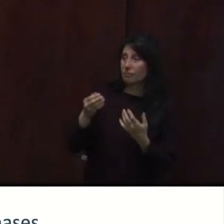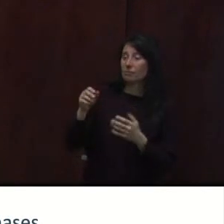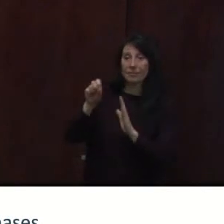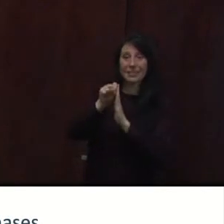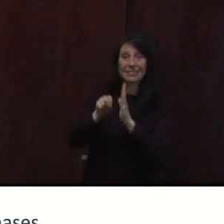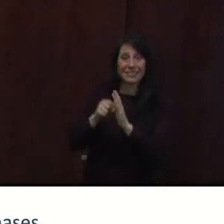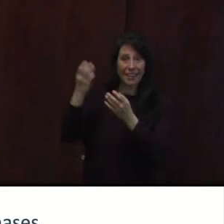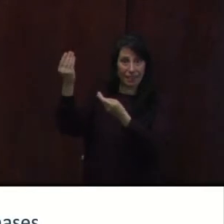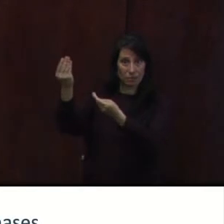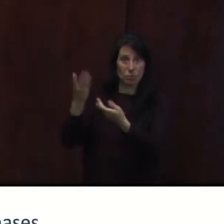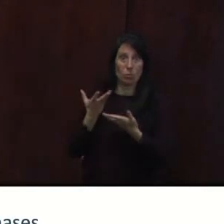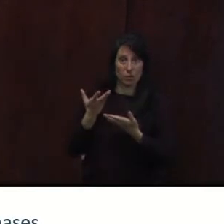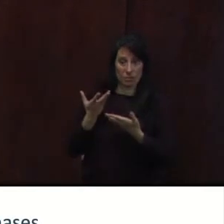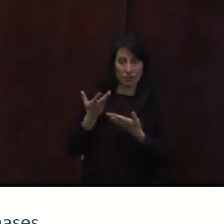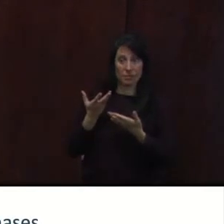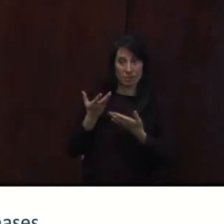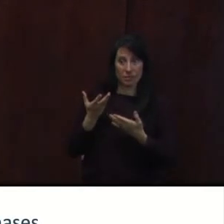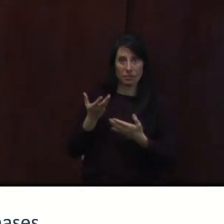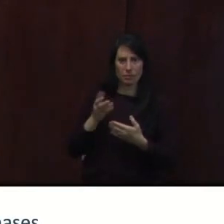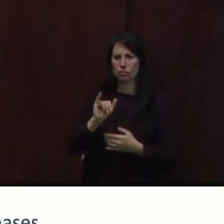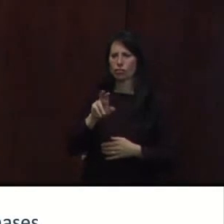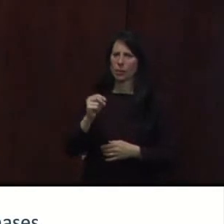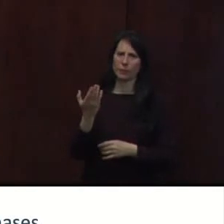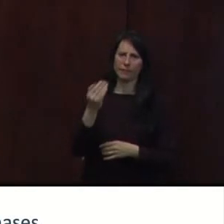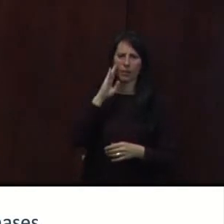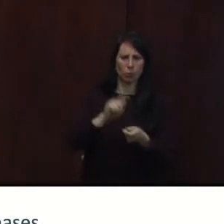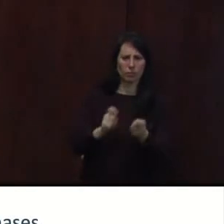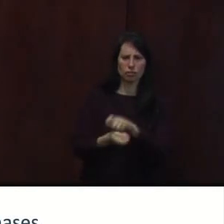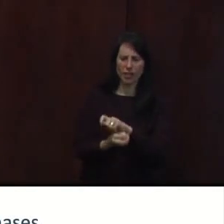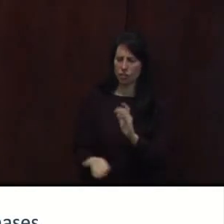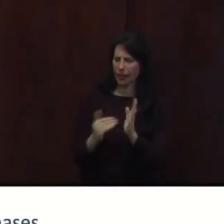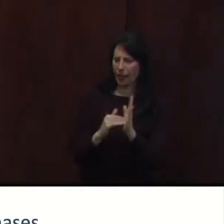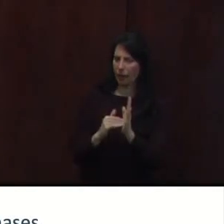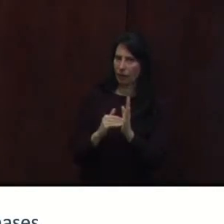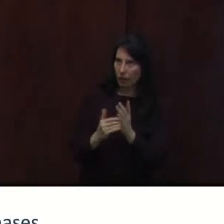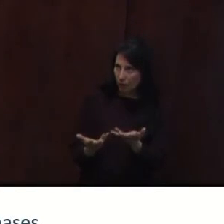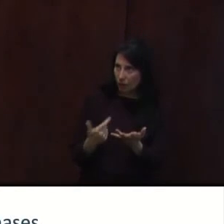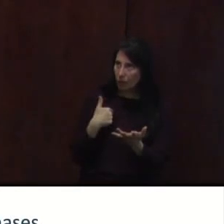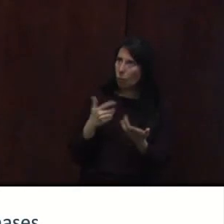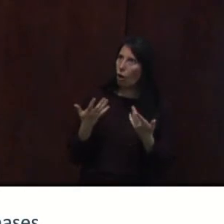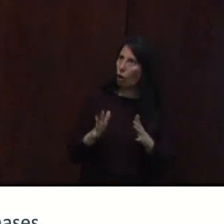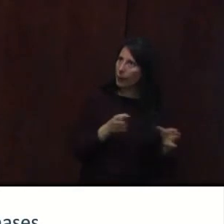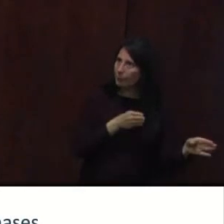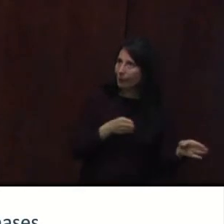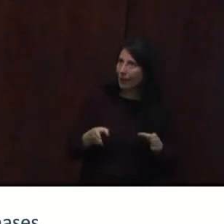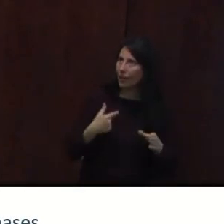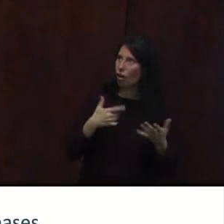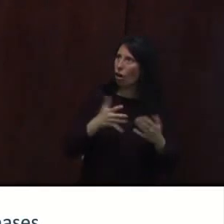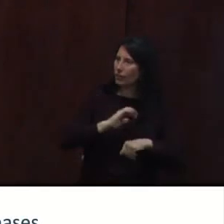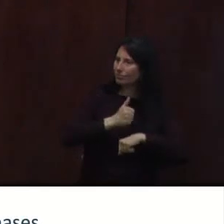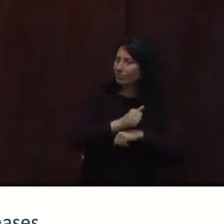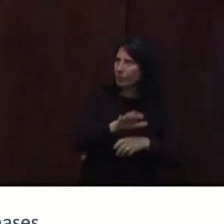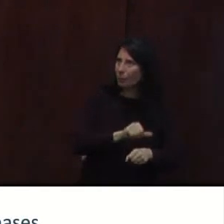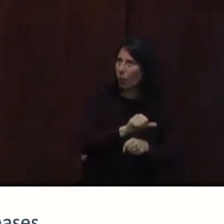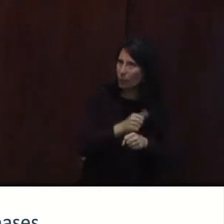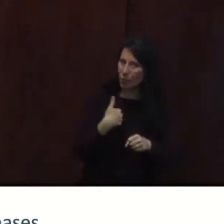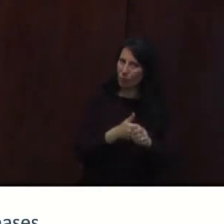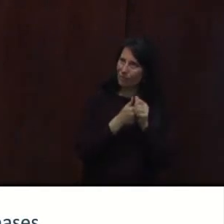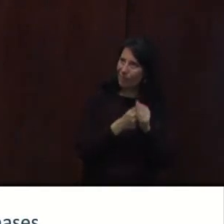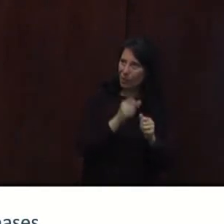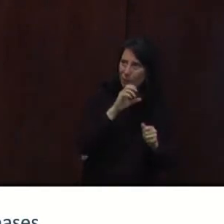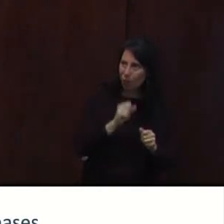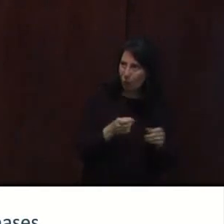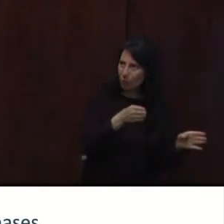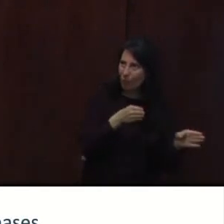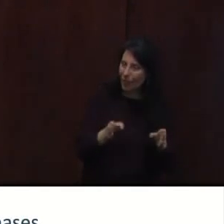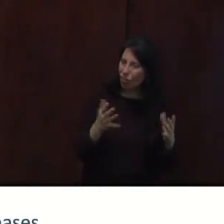14th with an effective date January 15th, has been that we had already planned and scheduled appointments based on the previous iteration. And